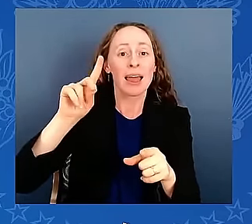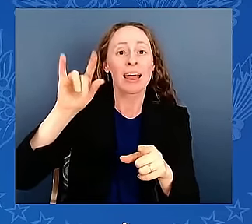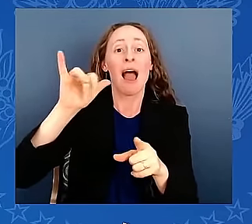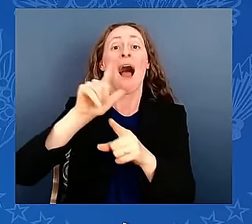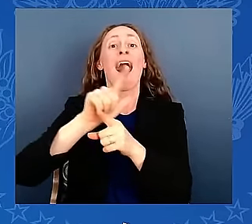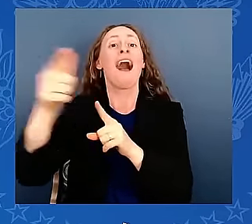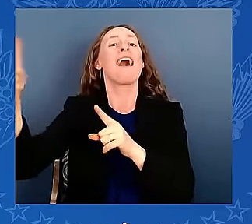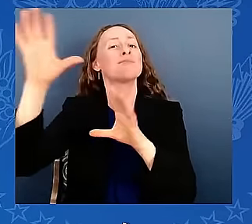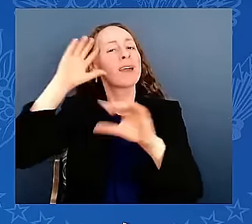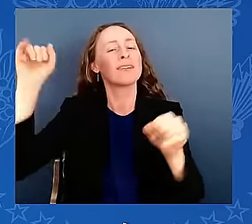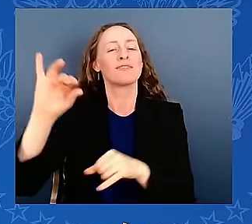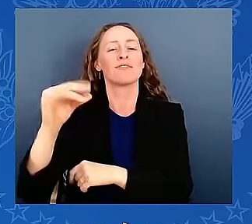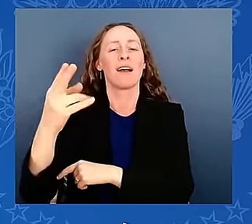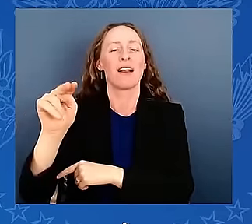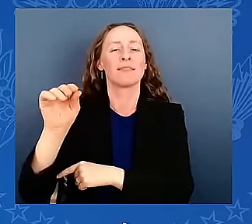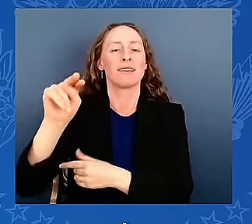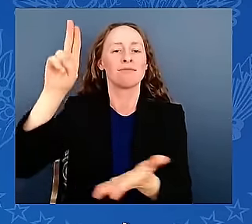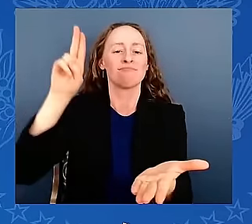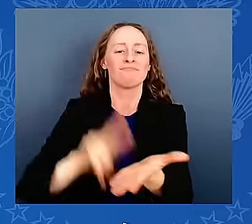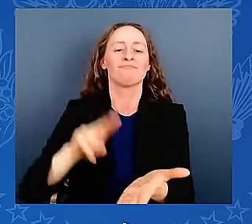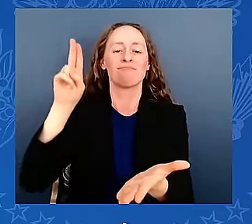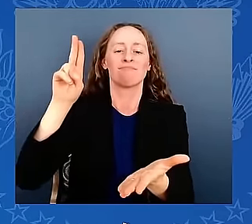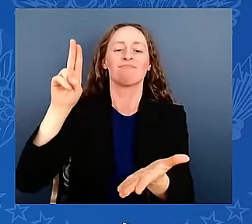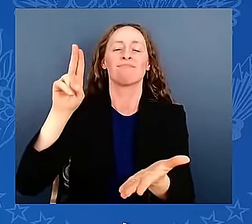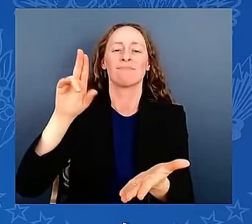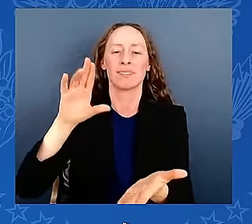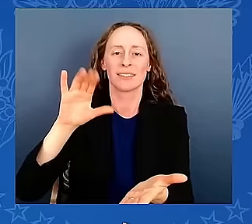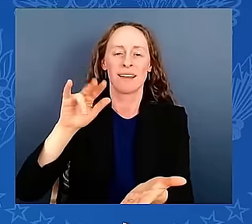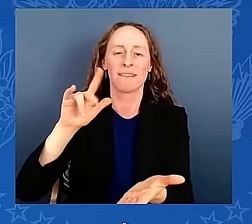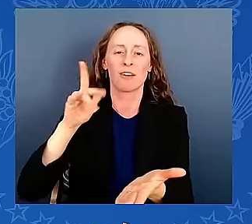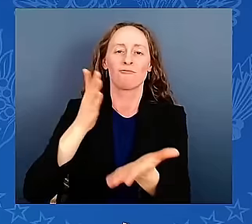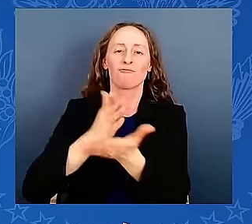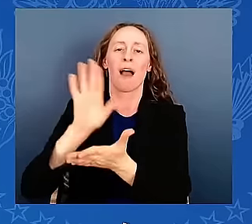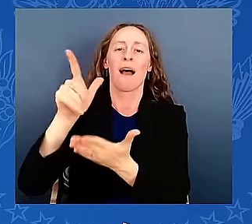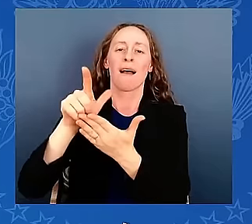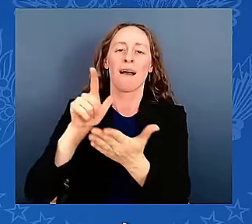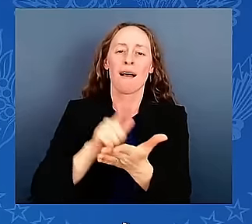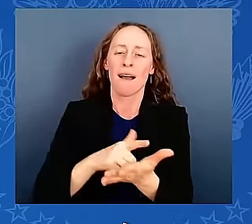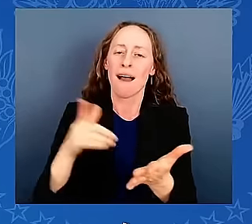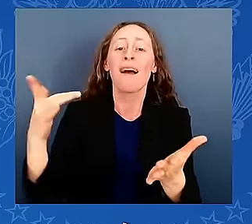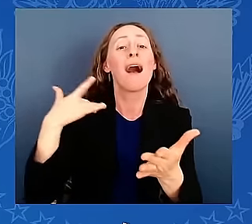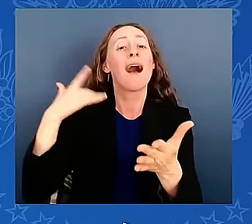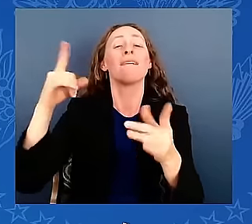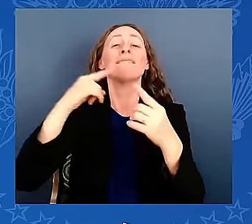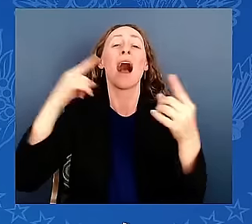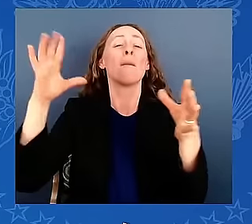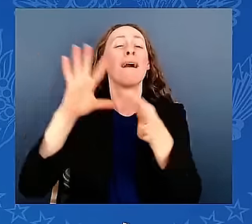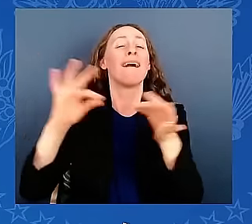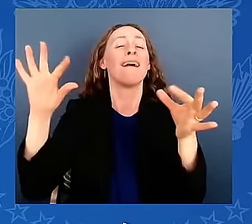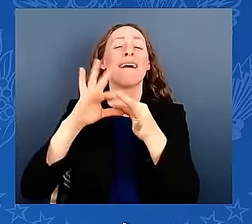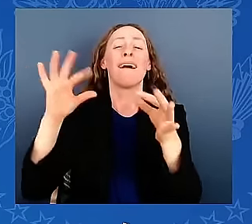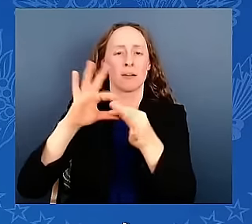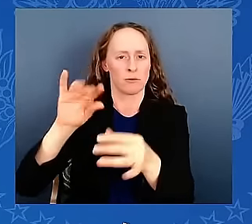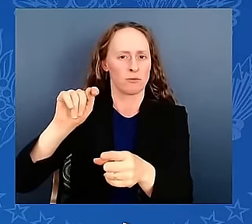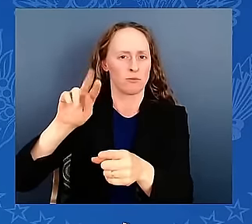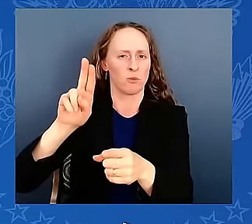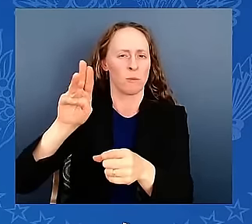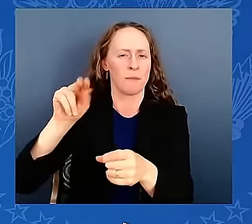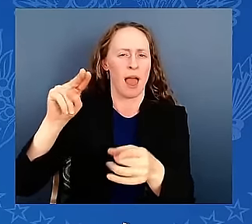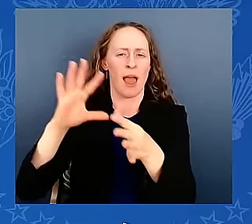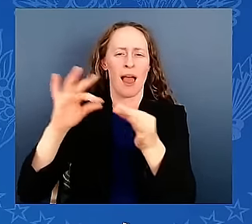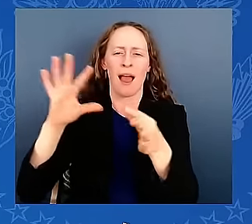something else. The story goes, Truman said, if you want a friend in Washington, get a